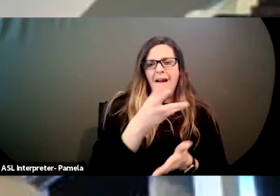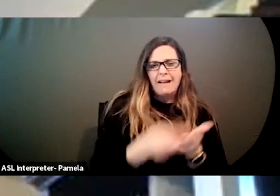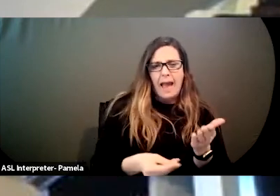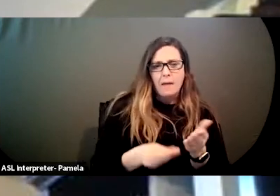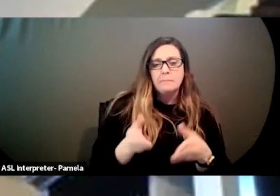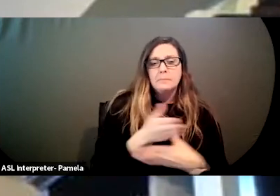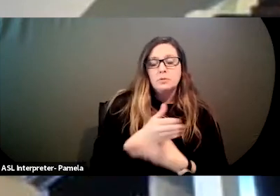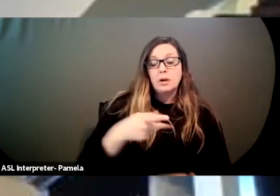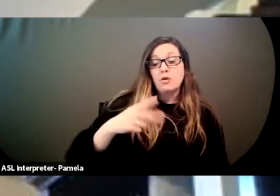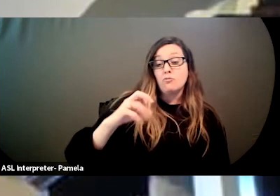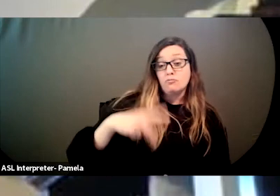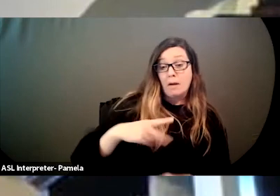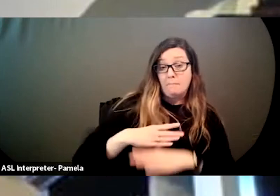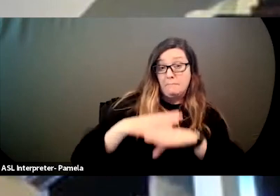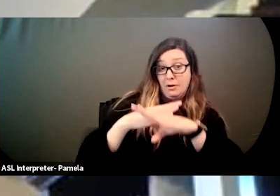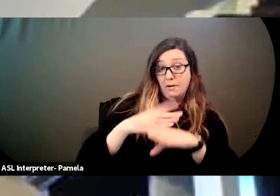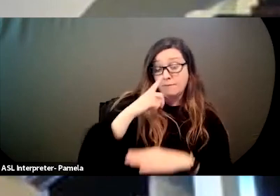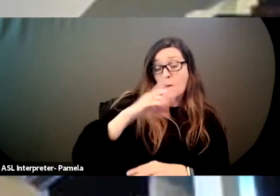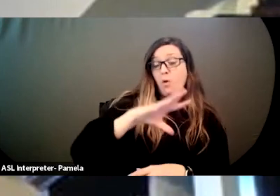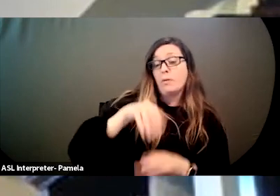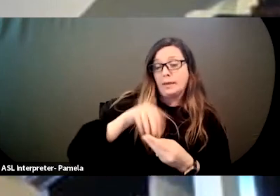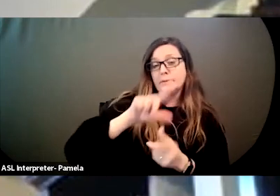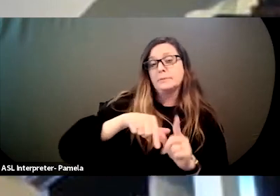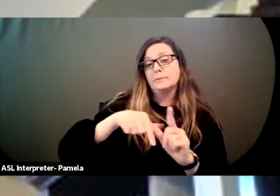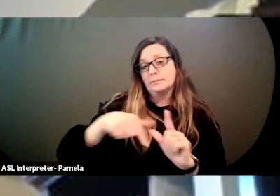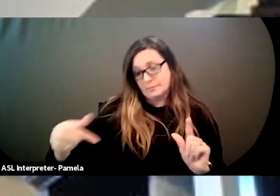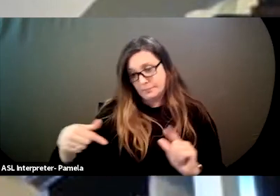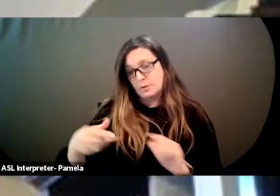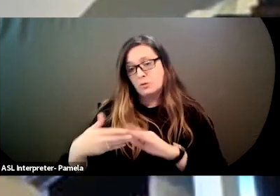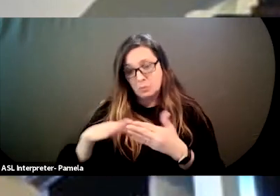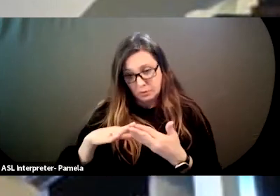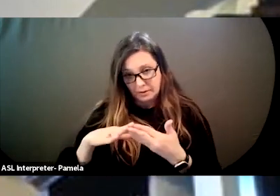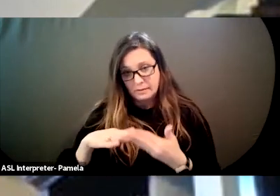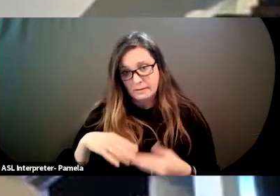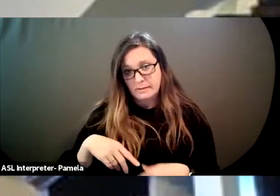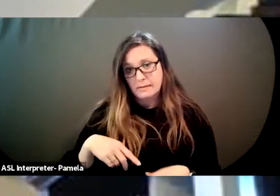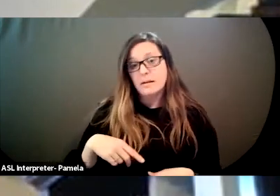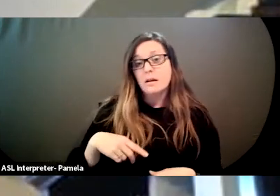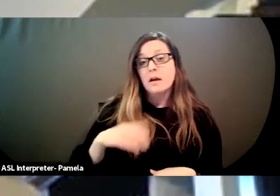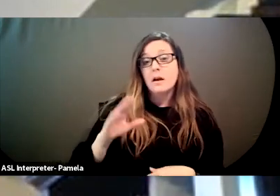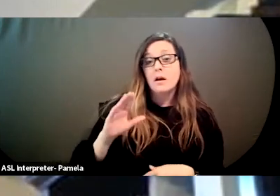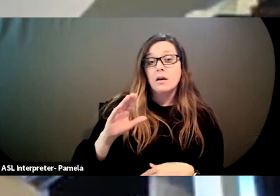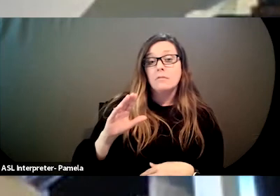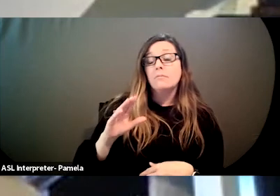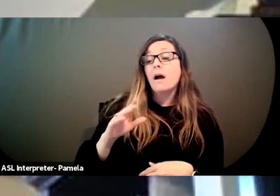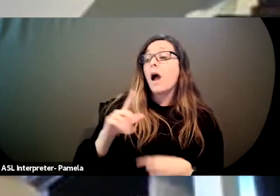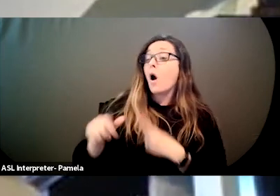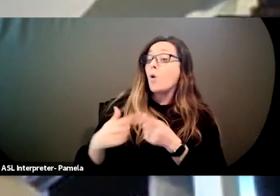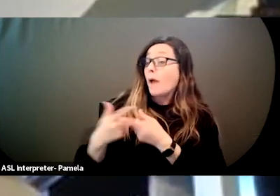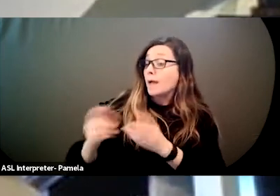Canada within the LGBTQ+ community. In their spare time, Karen trains for triathlons and hangs out with their